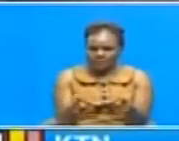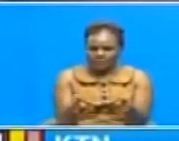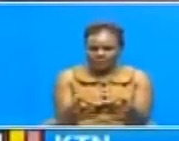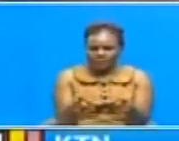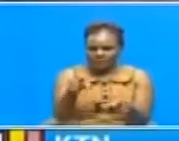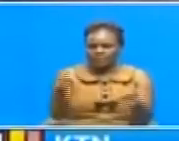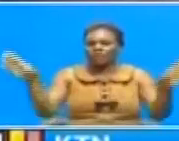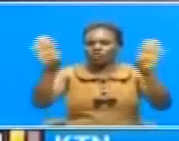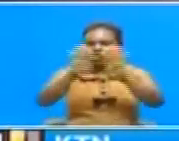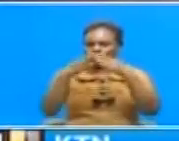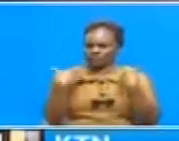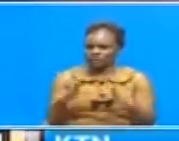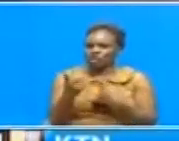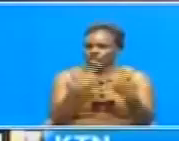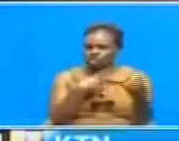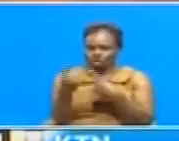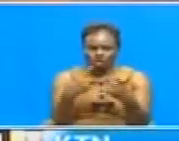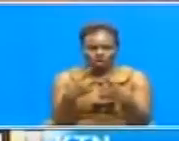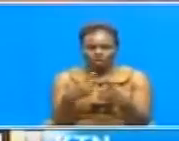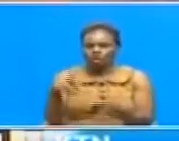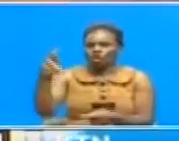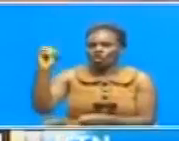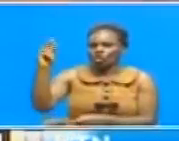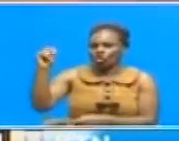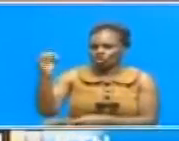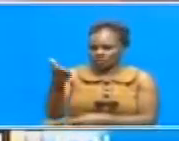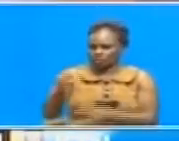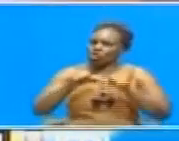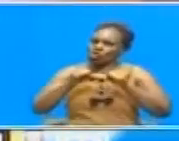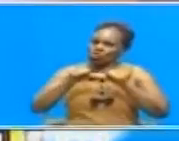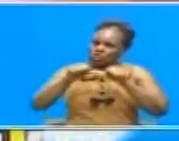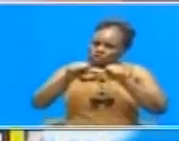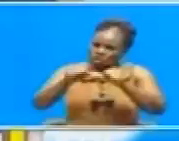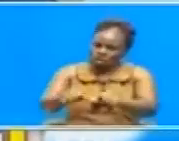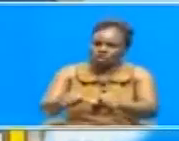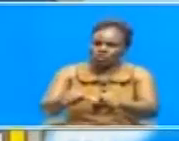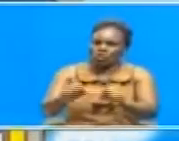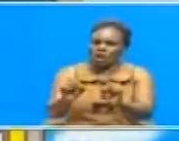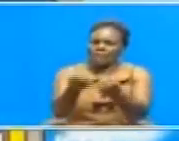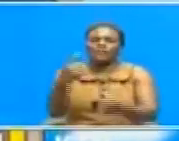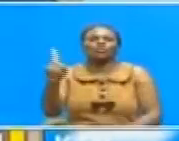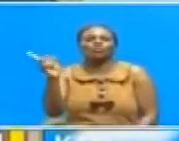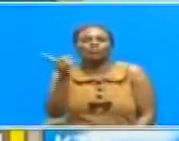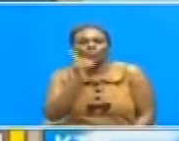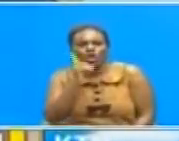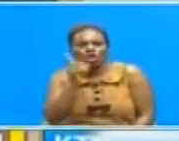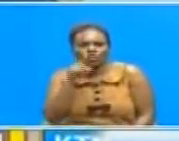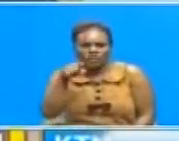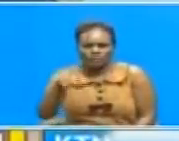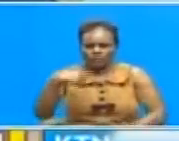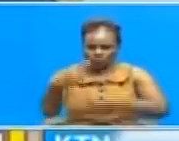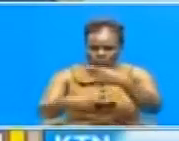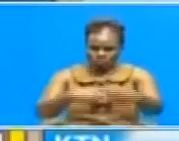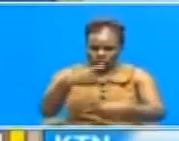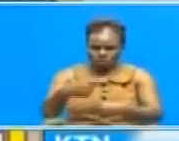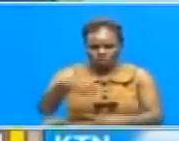being shut down. We talked to Armstrong Rono, who says this will continue happening even tomorrow as they keep even these